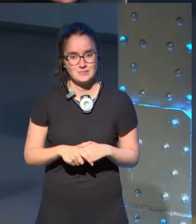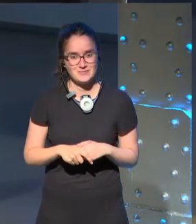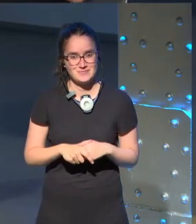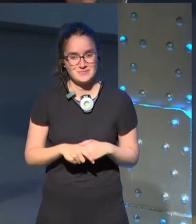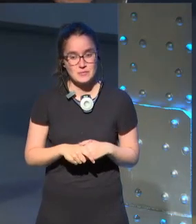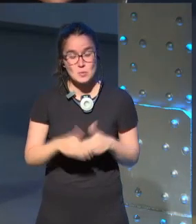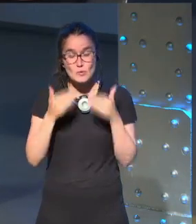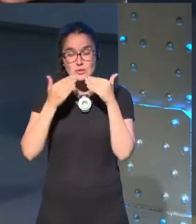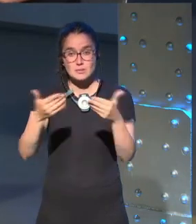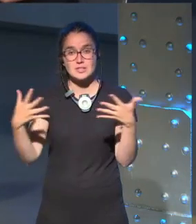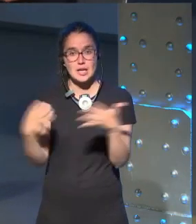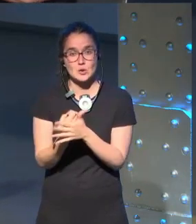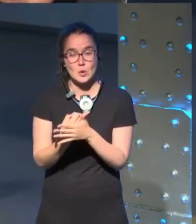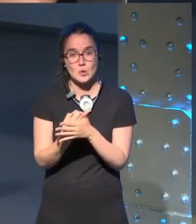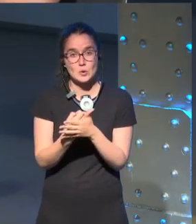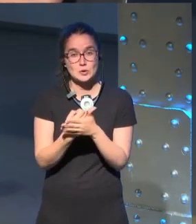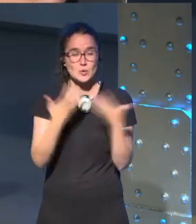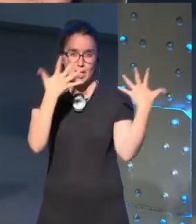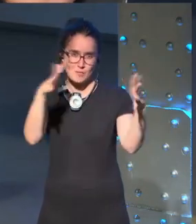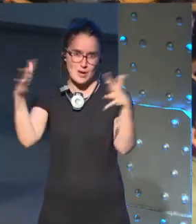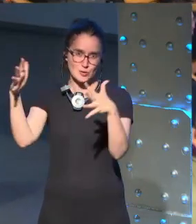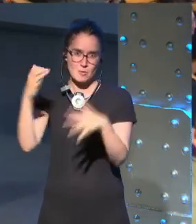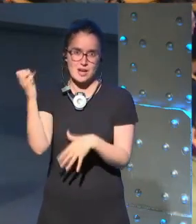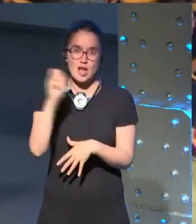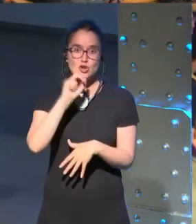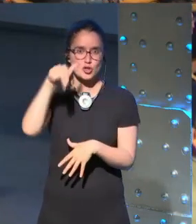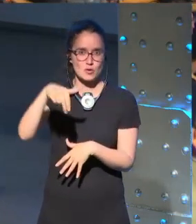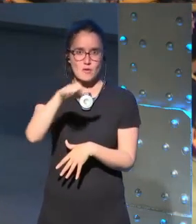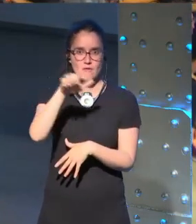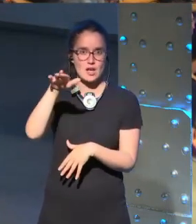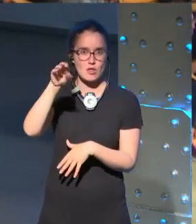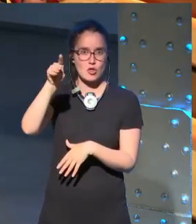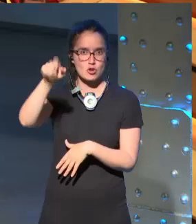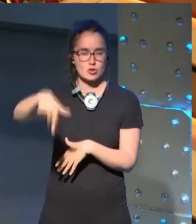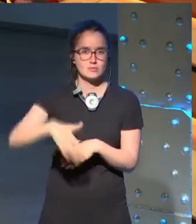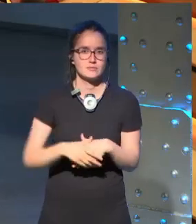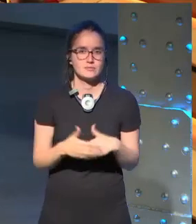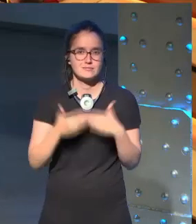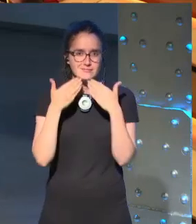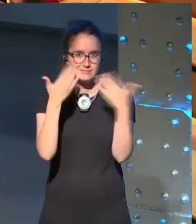Thank you very much, and a big round of applause, please.